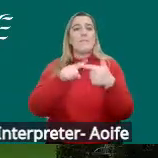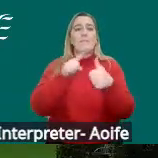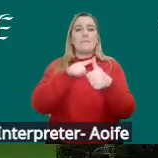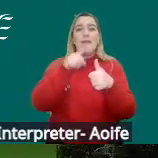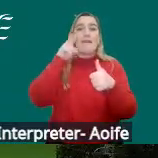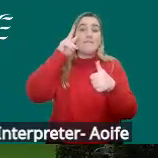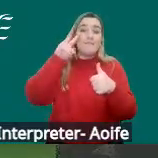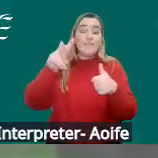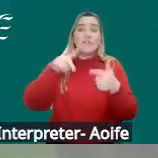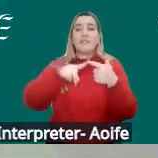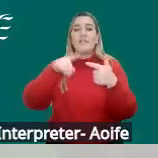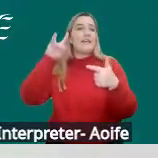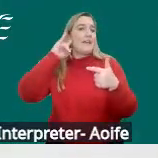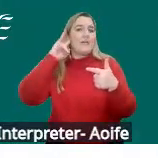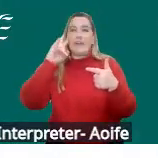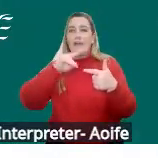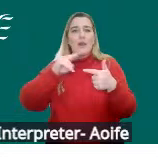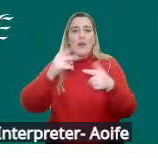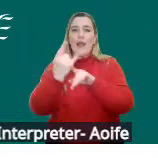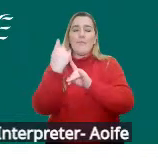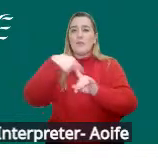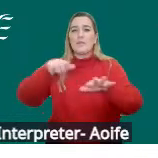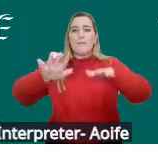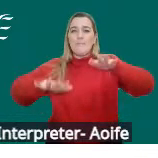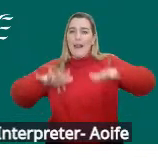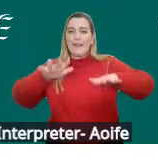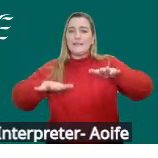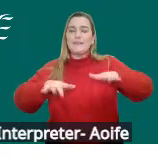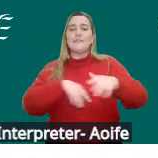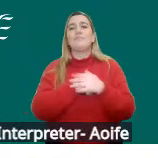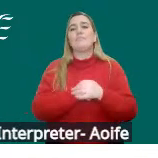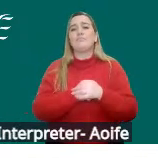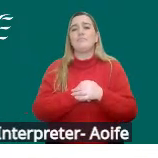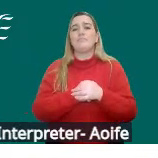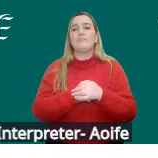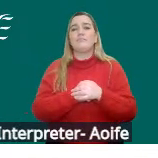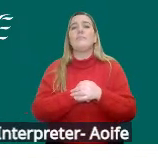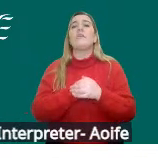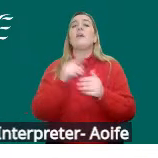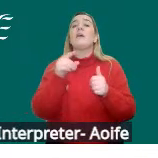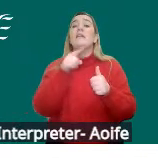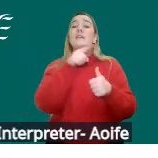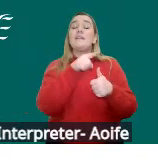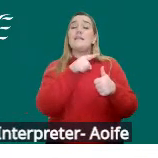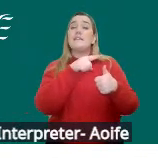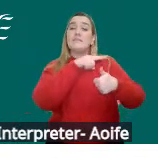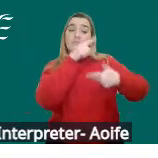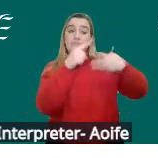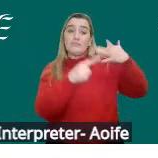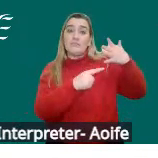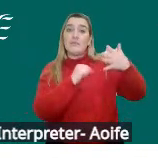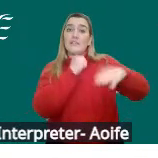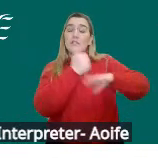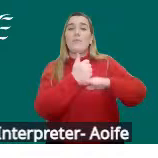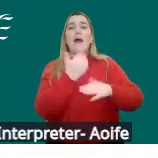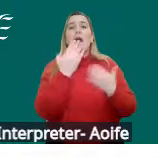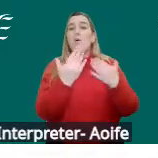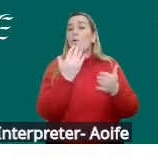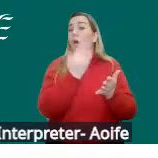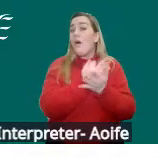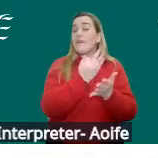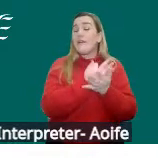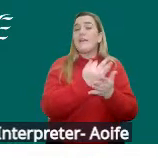aren't working as well. The Every Move Counts guideline sets out how much and how often we need to do the different types of